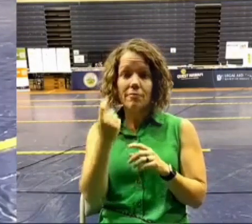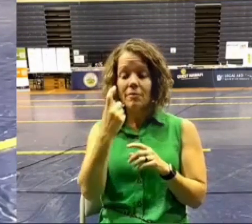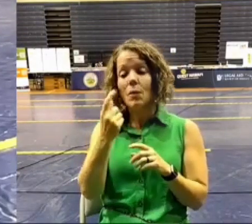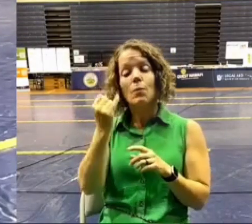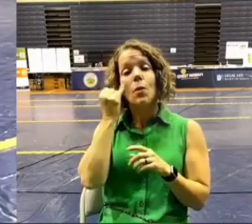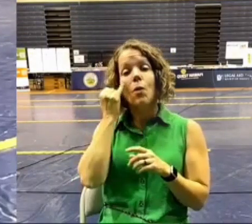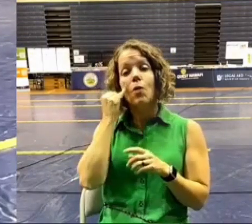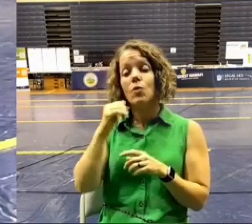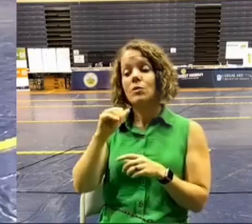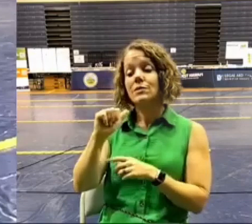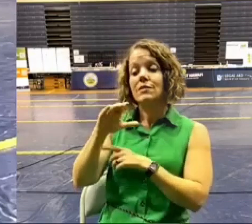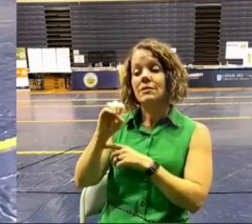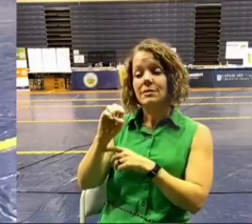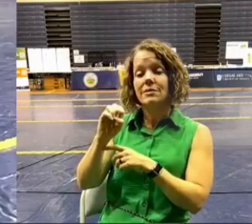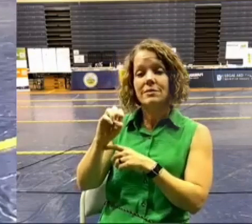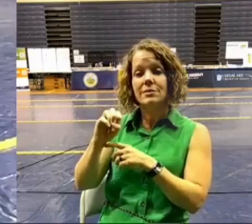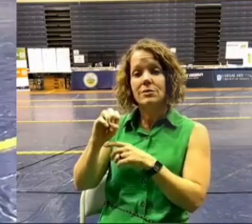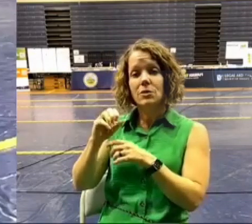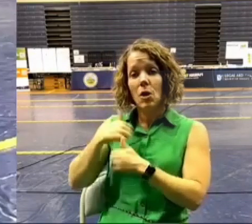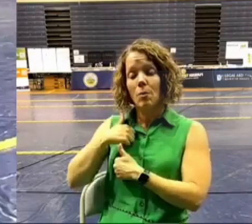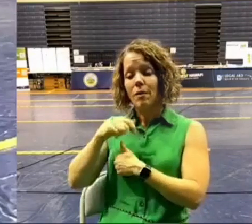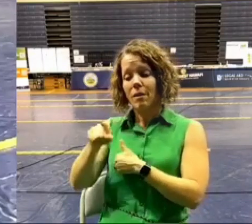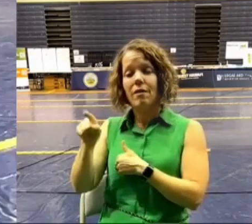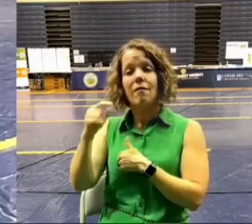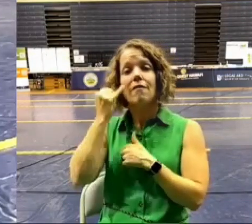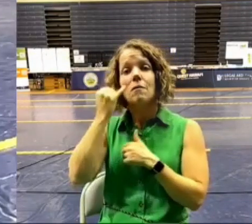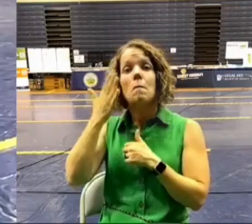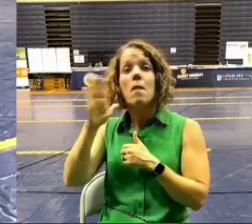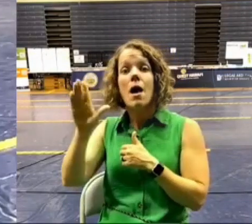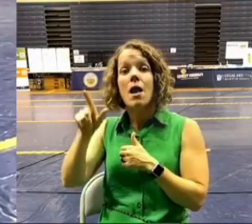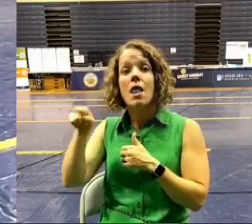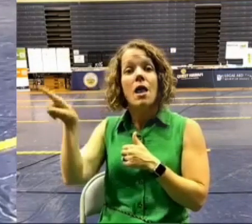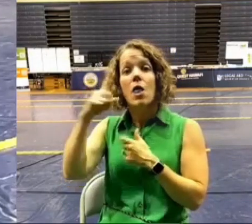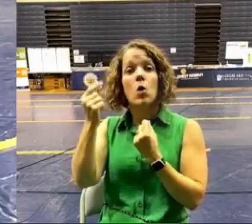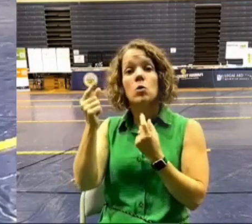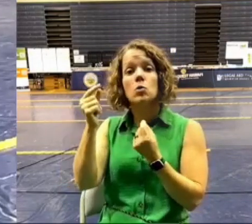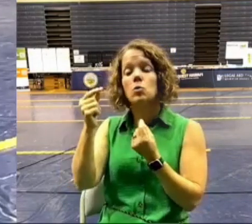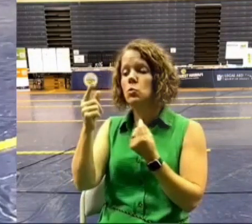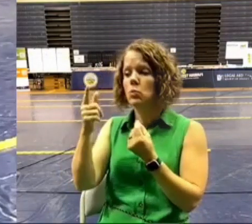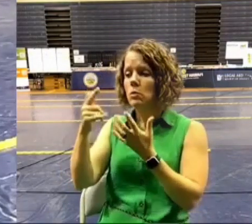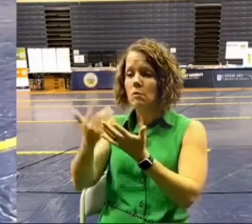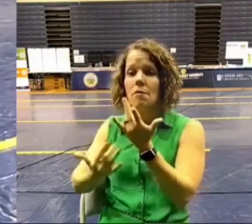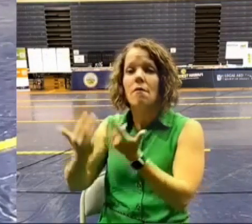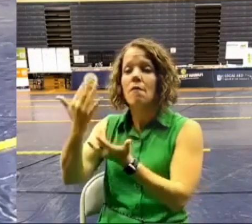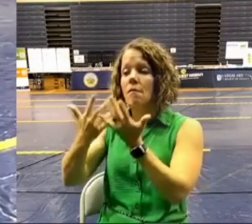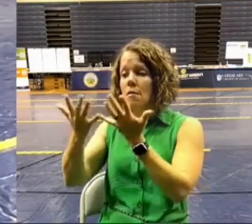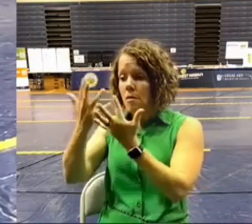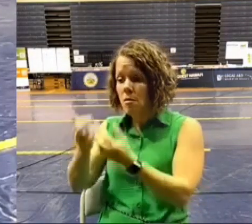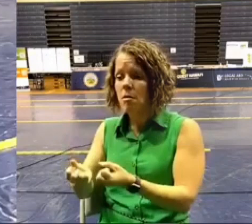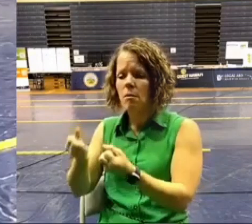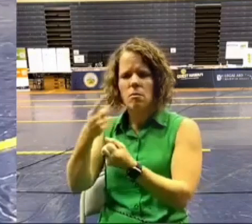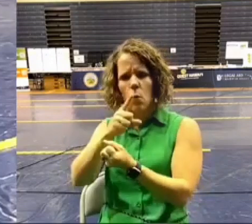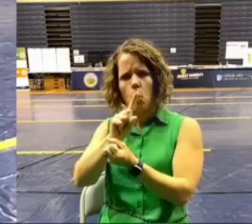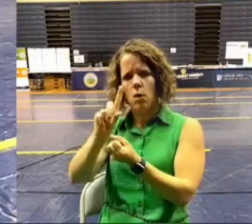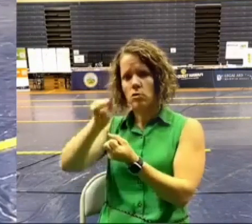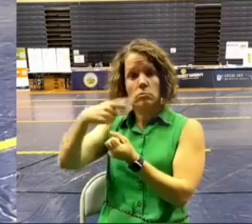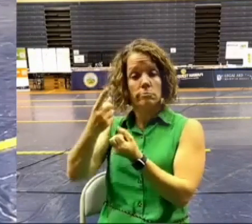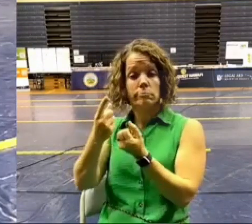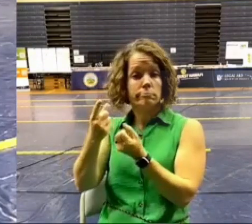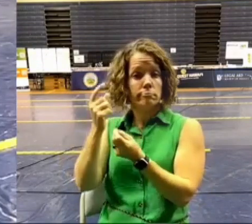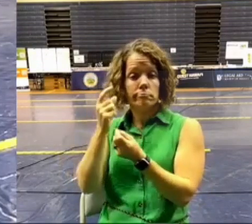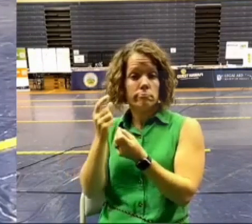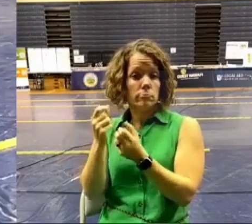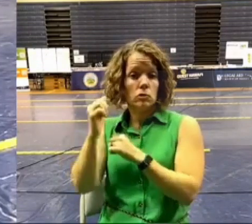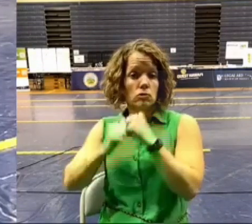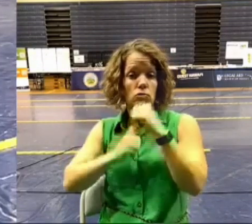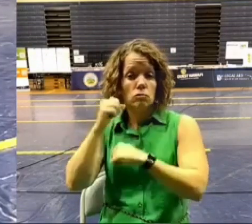if this was in another setting, like mainland settings, they would just bulldoze that whole thing and clear them out, you know, in a week or two.